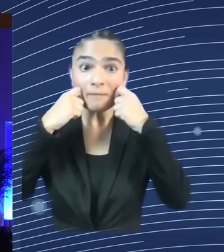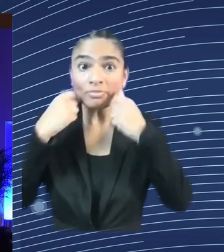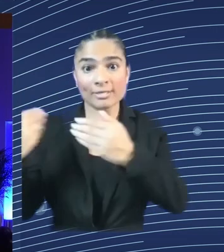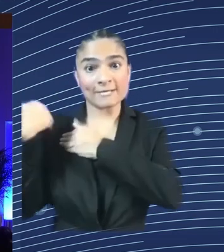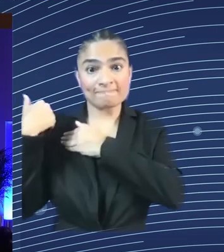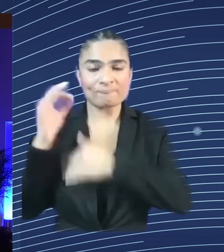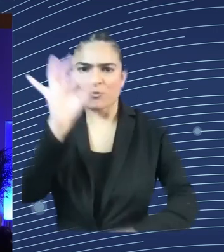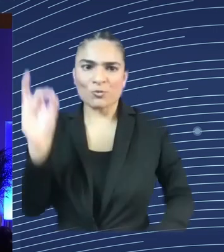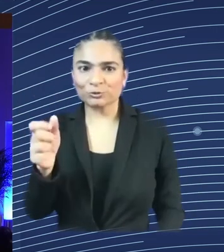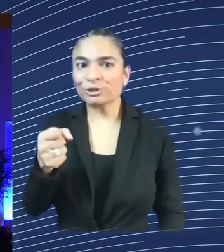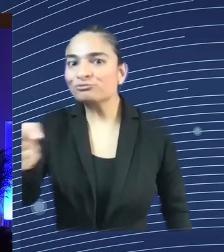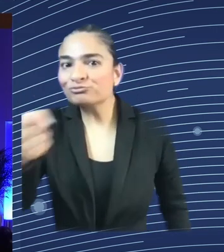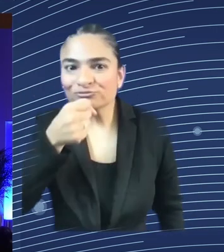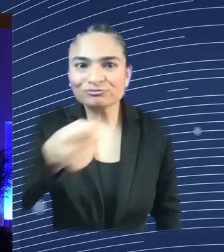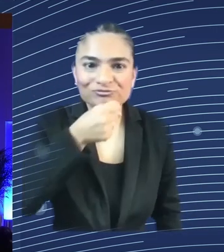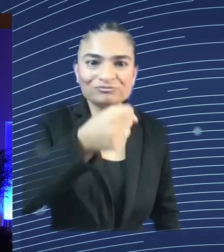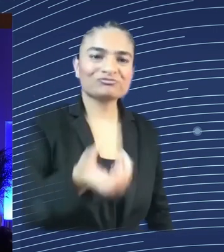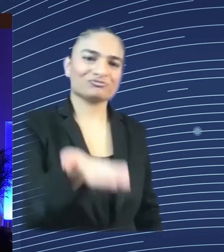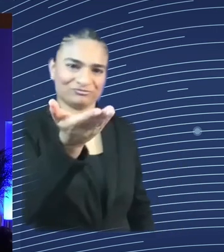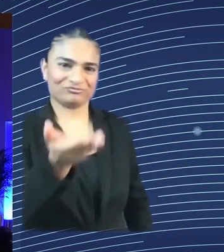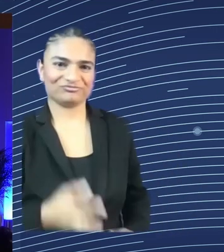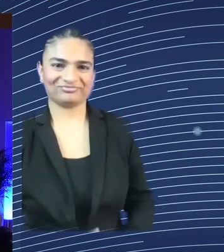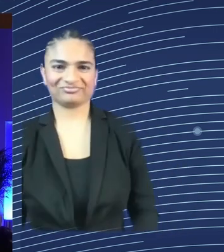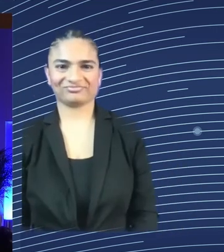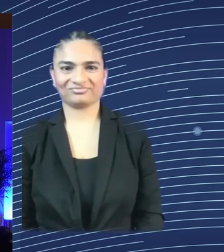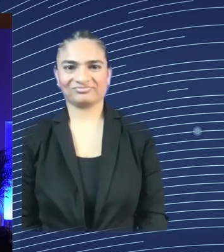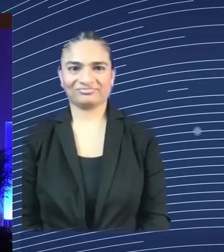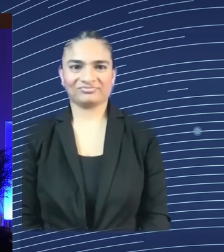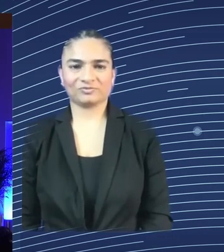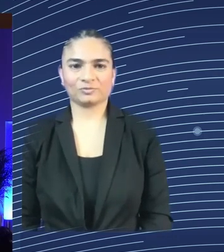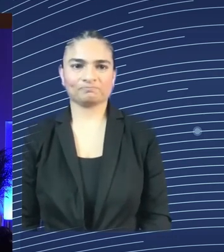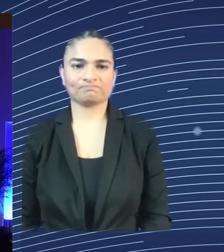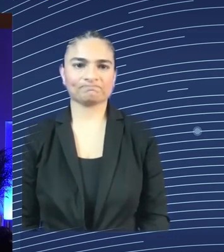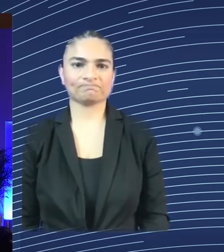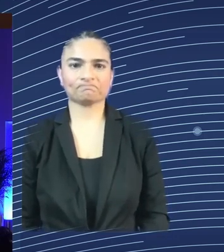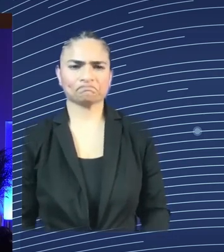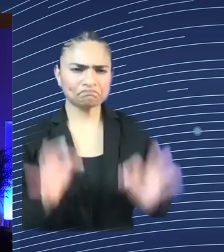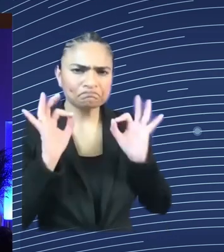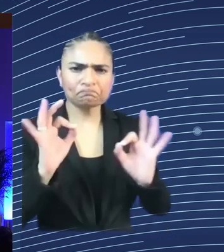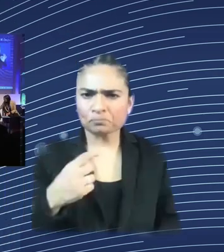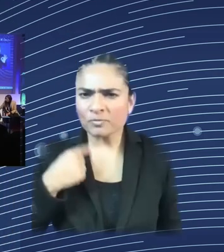All right. Let me see if I have something on Slido already.